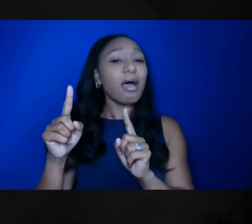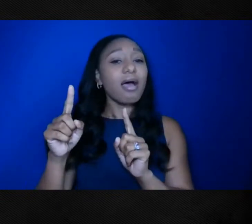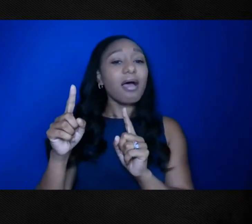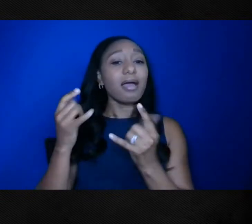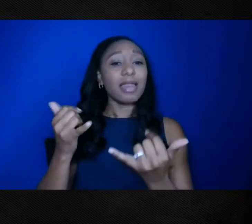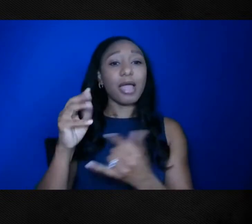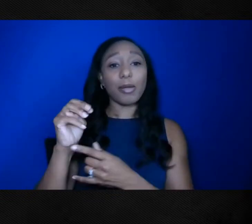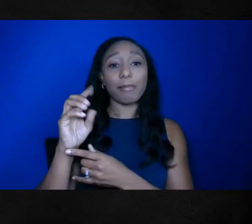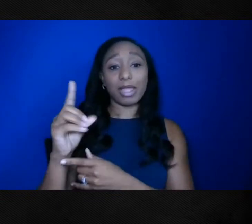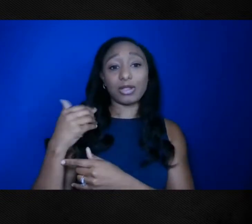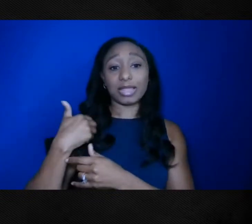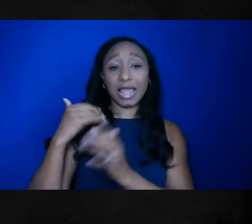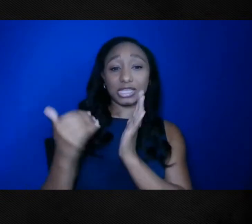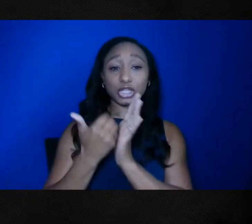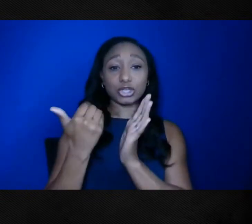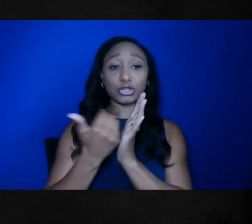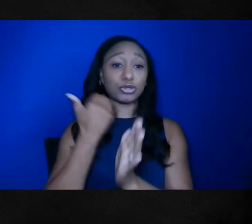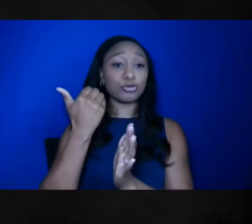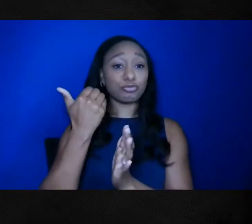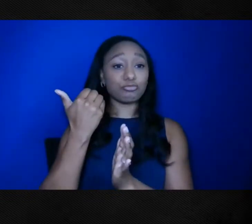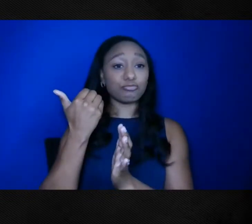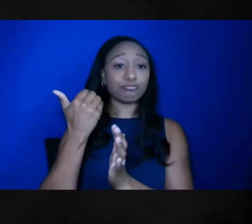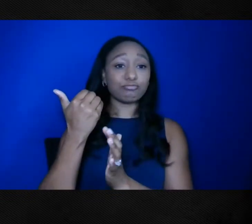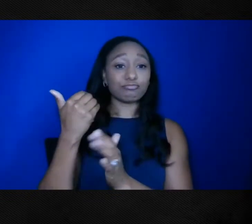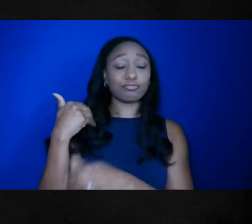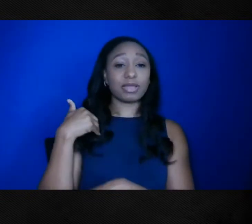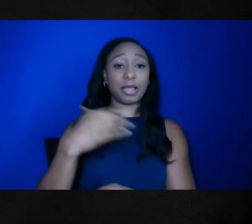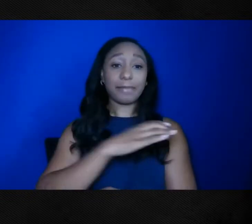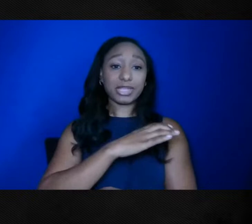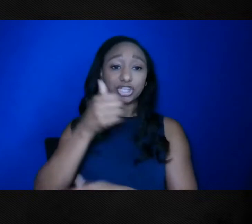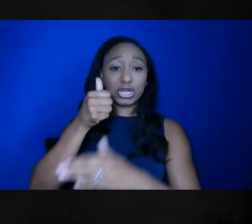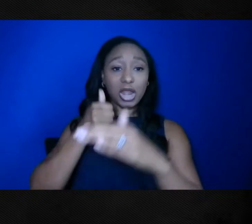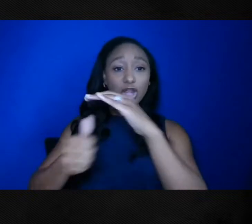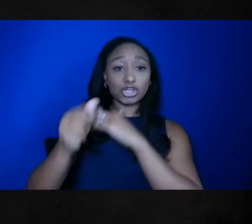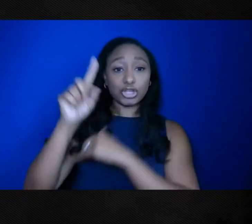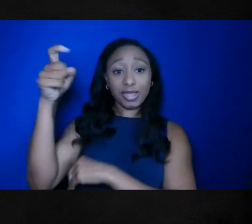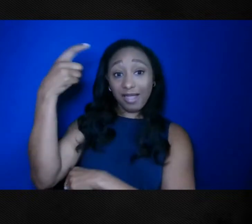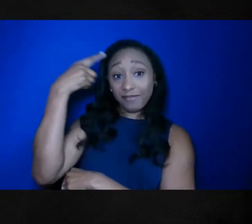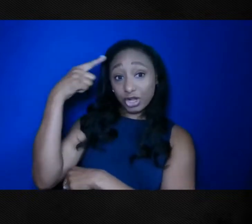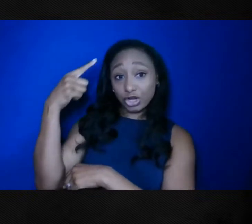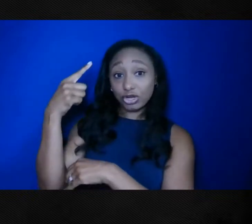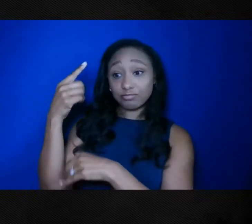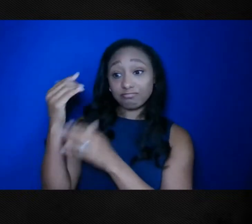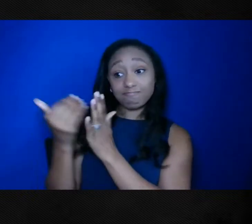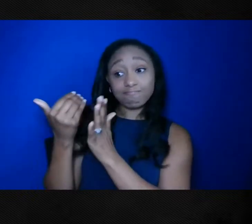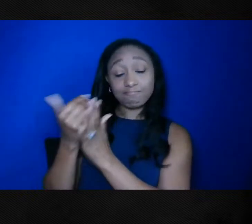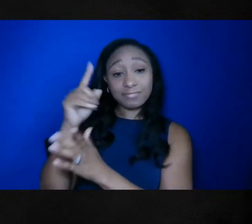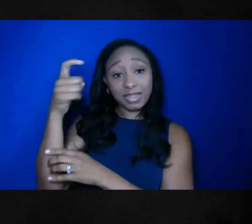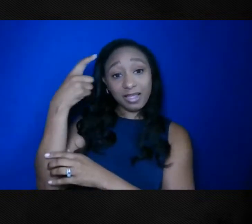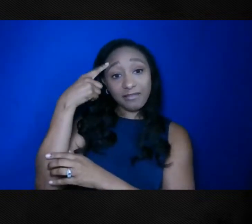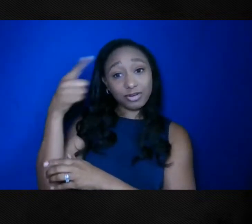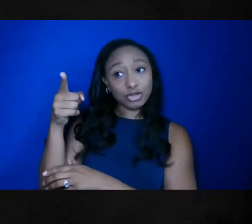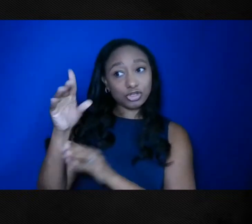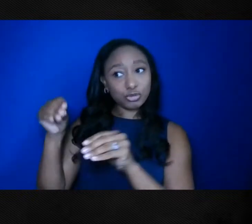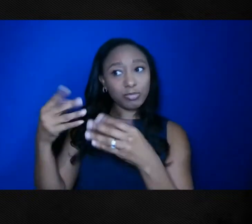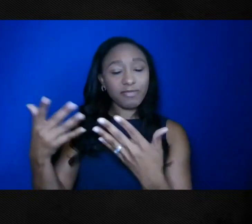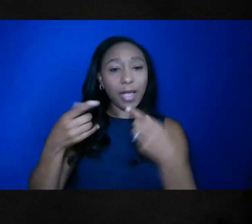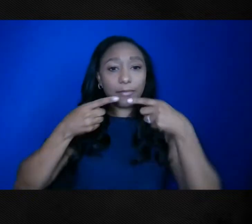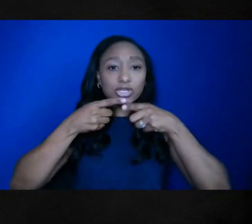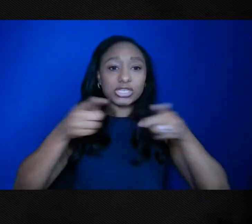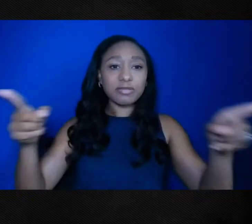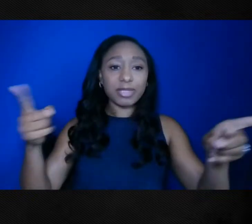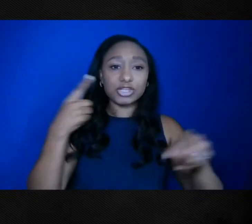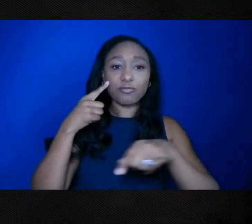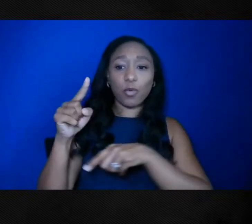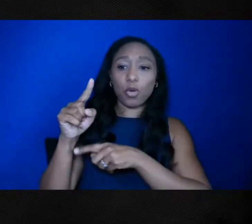250th commission under Governor Moore. Its job is to plan the state's participation in the nation's 250th